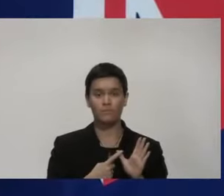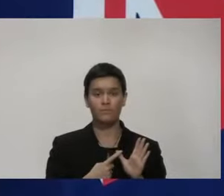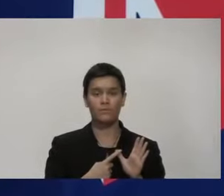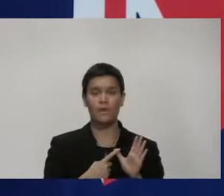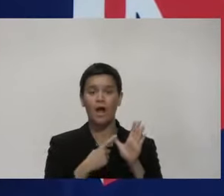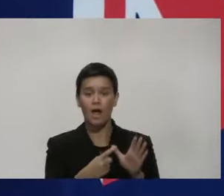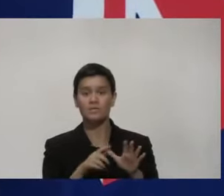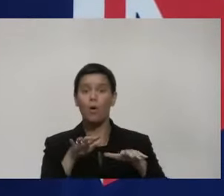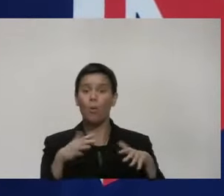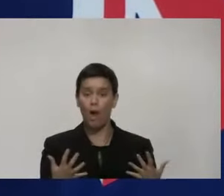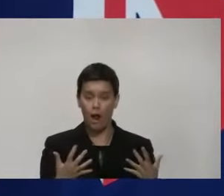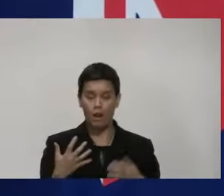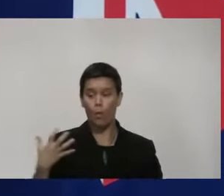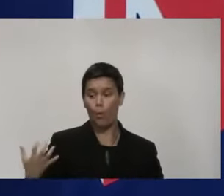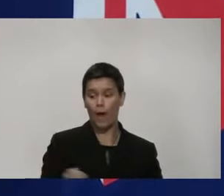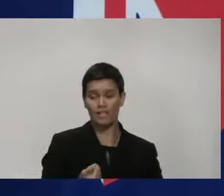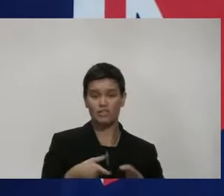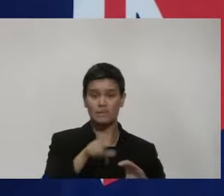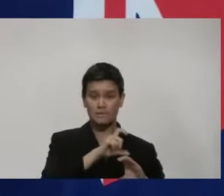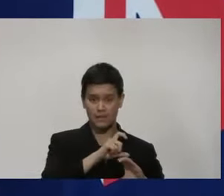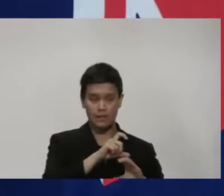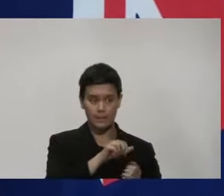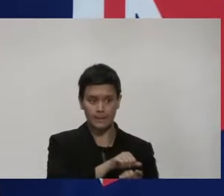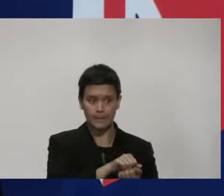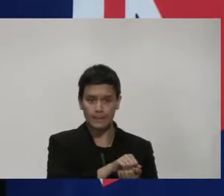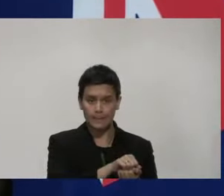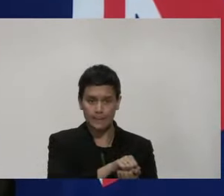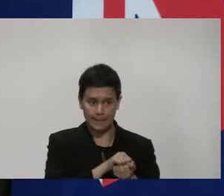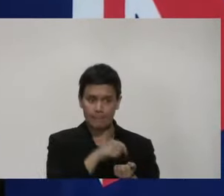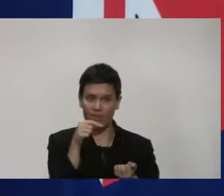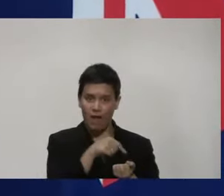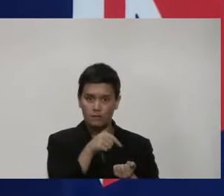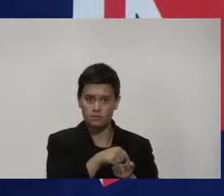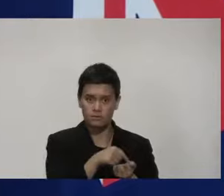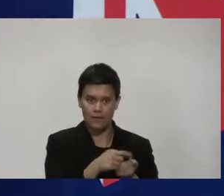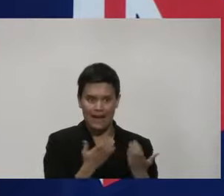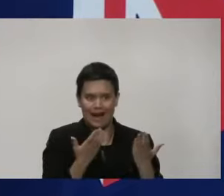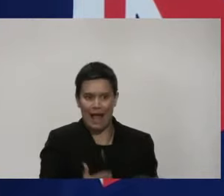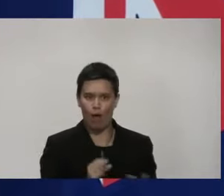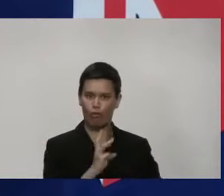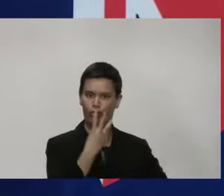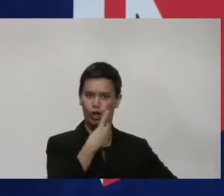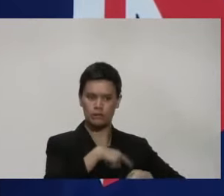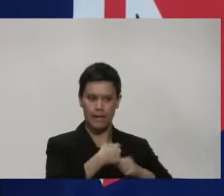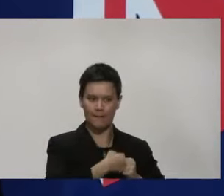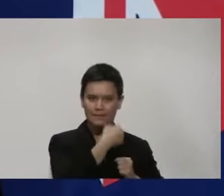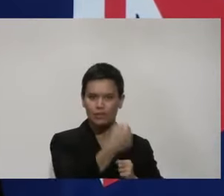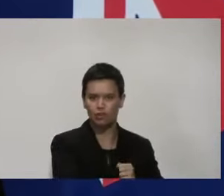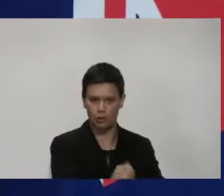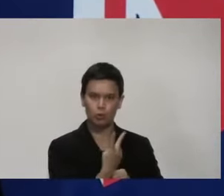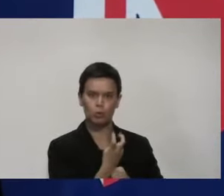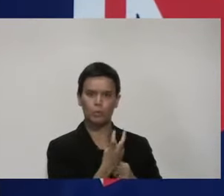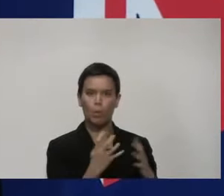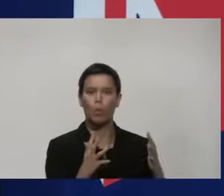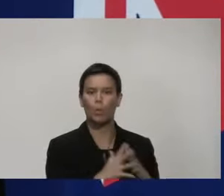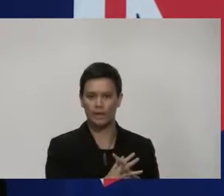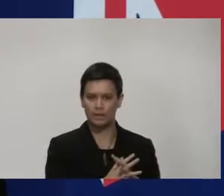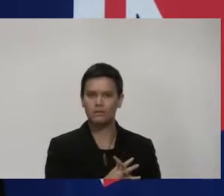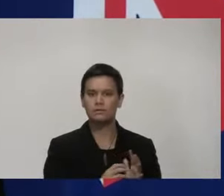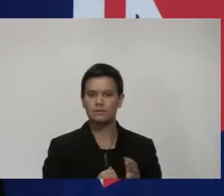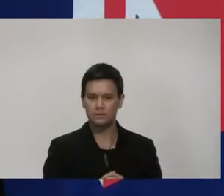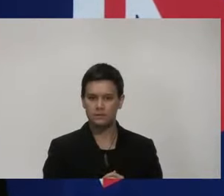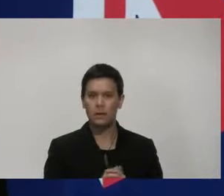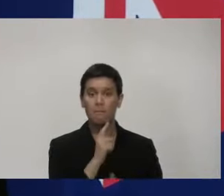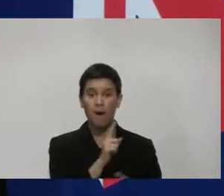it is. But there will be some who may, for instance, tip into the extension of the wider 8-week wage